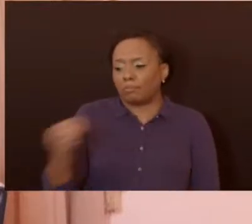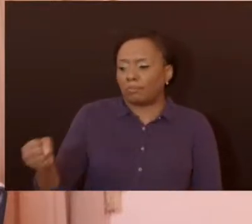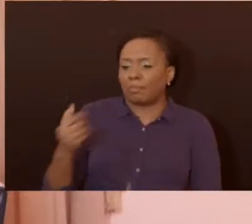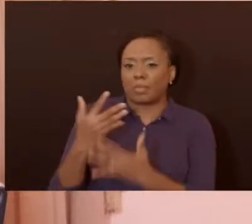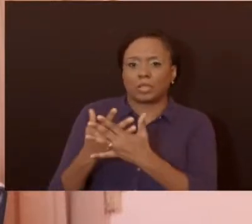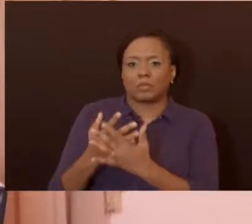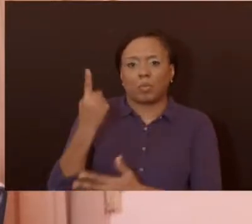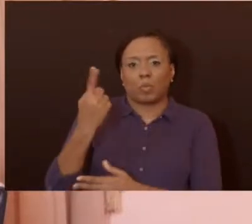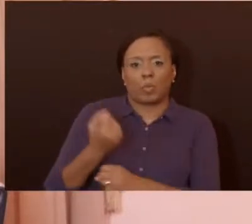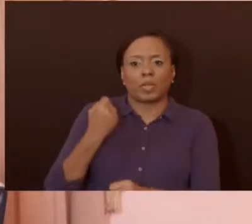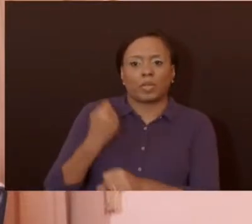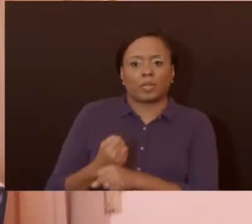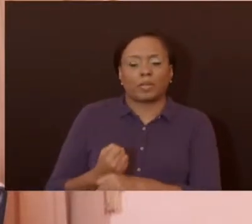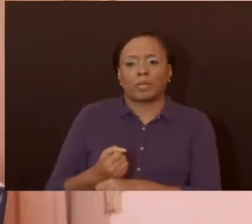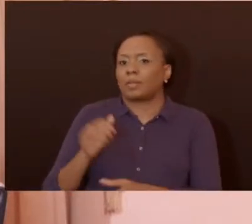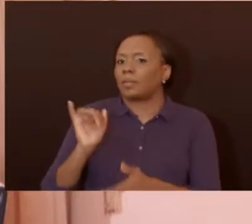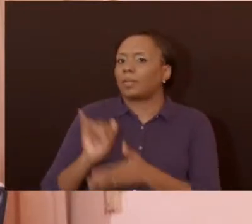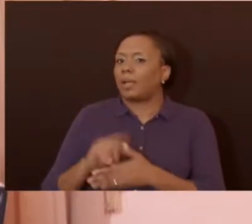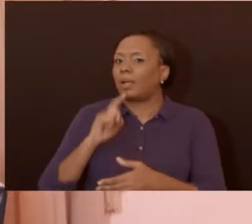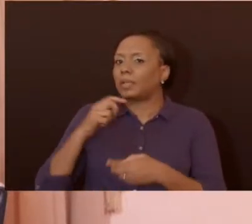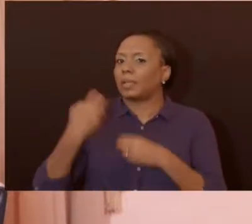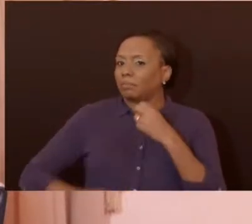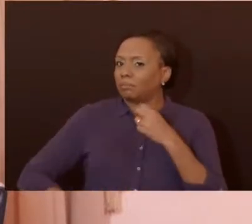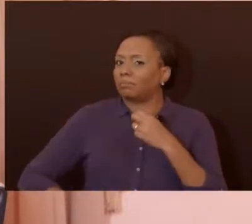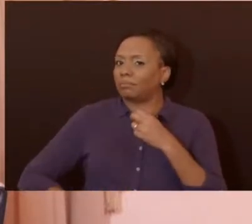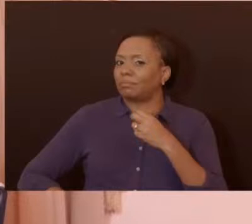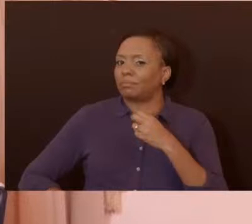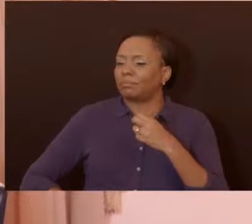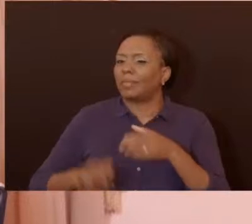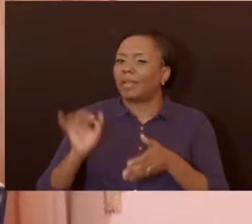a fairly stiff penalty. It is one that